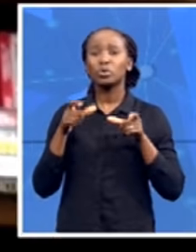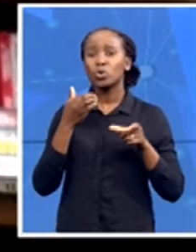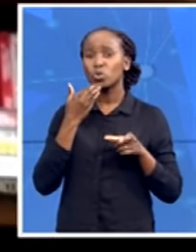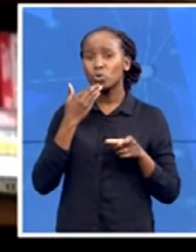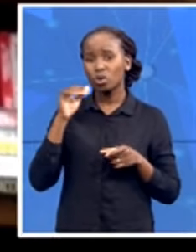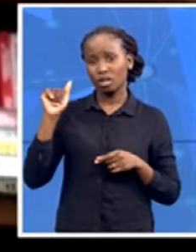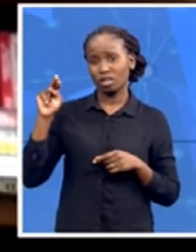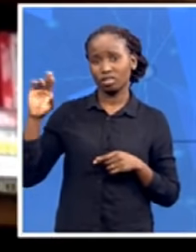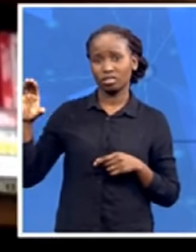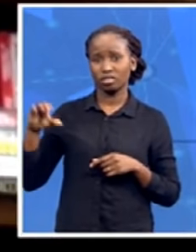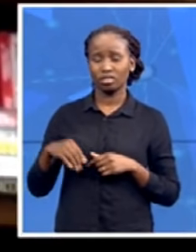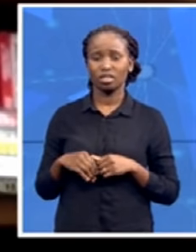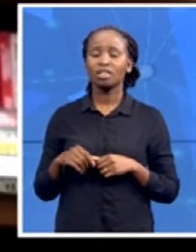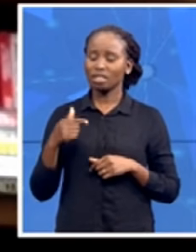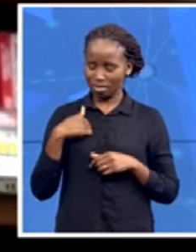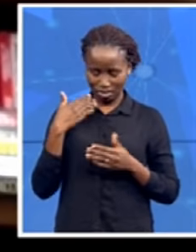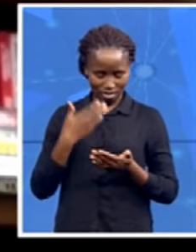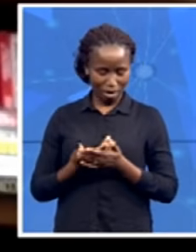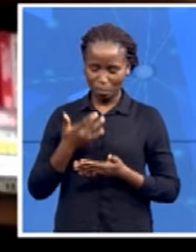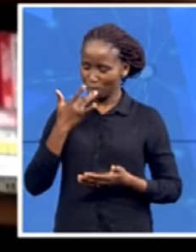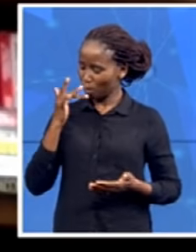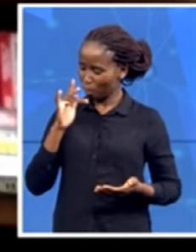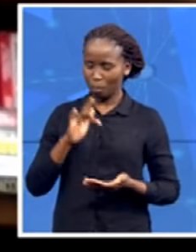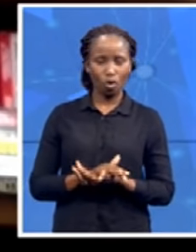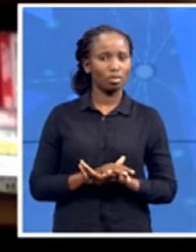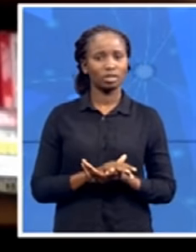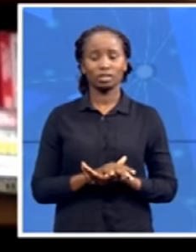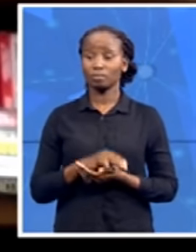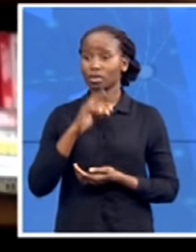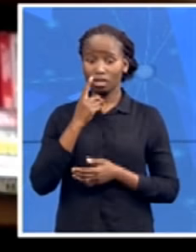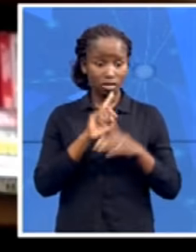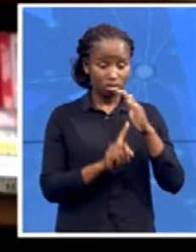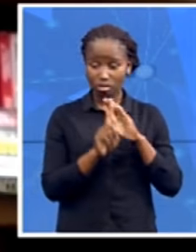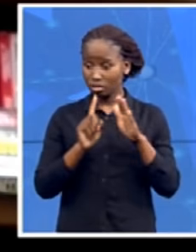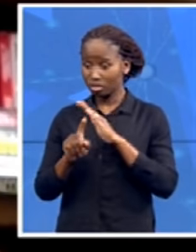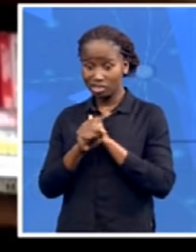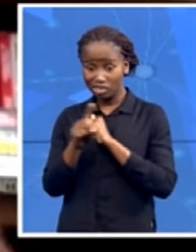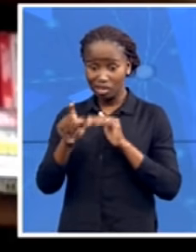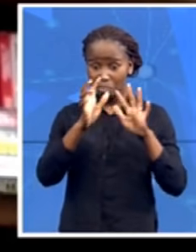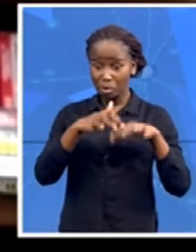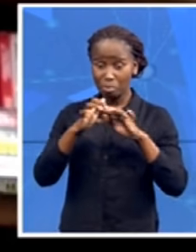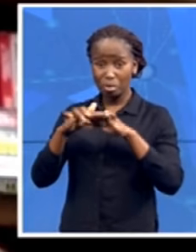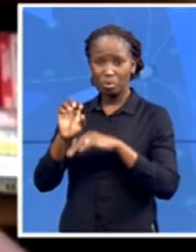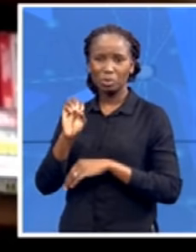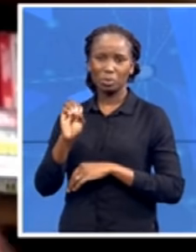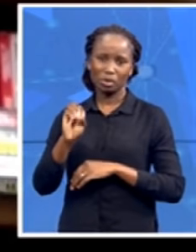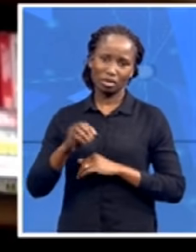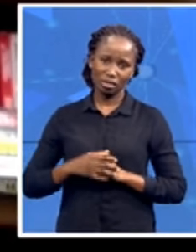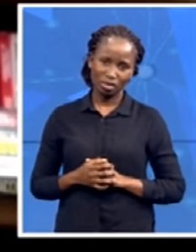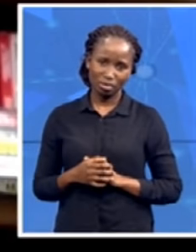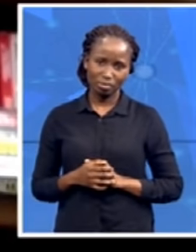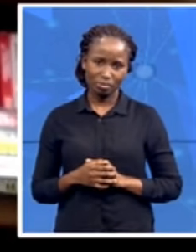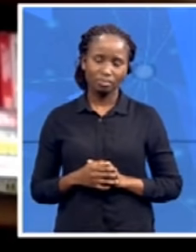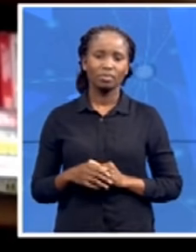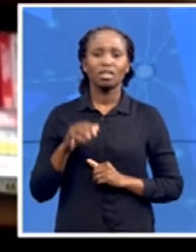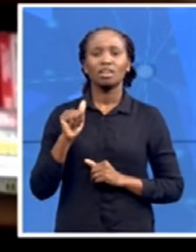dollar we can go to all of them. They are falling apart. So ANC municipalities, they cannot do basic